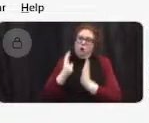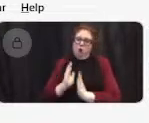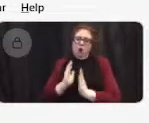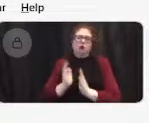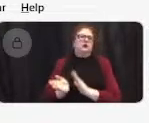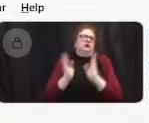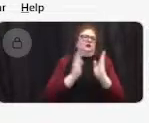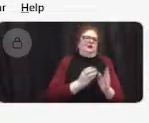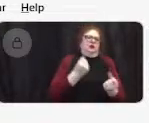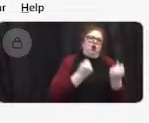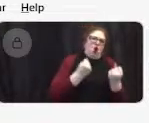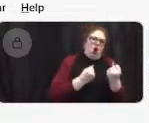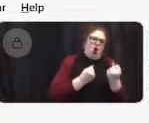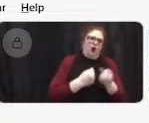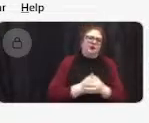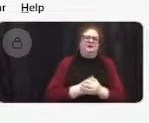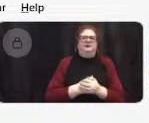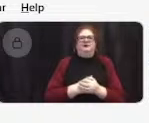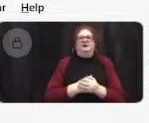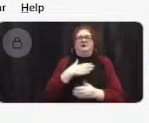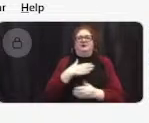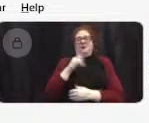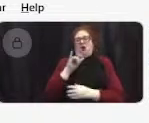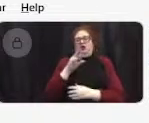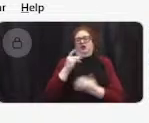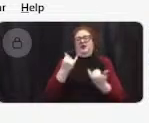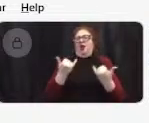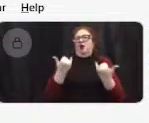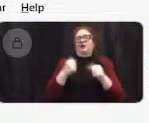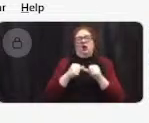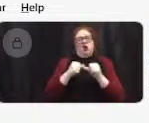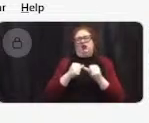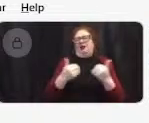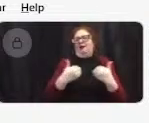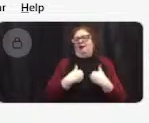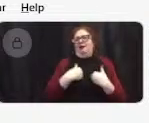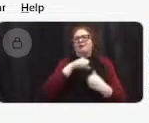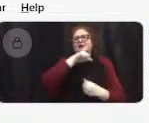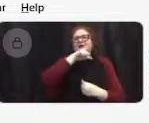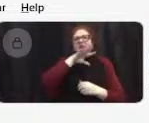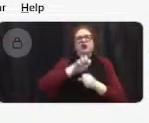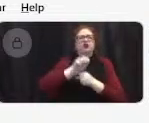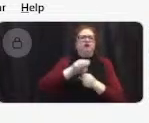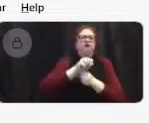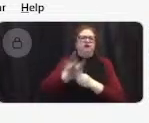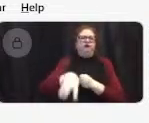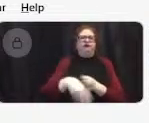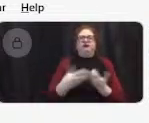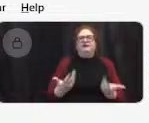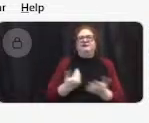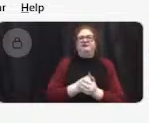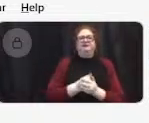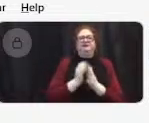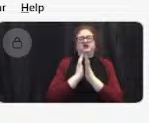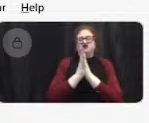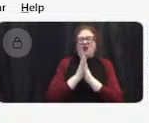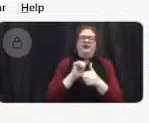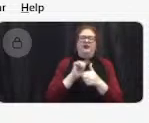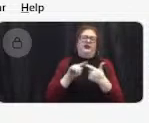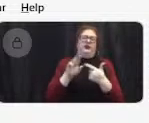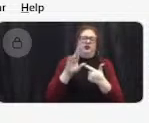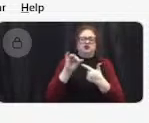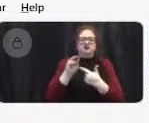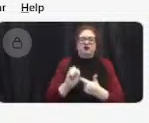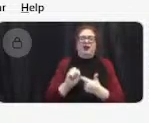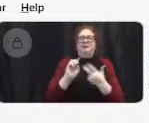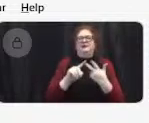My yard constantly has litter in it from the house. But that's about it. The traffic, the crime,